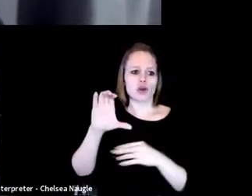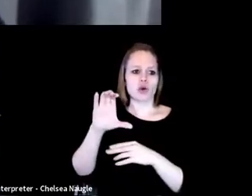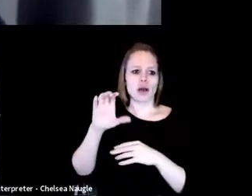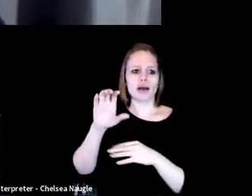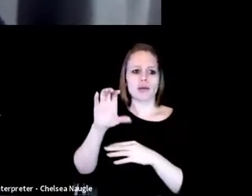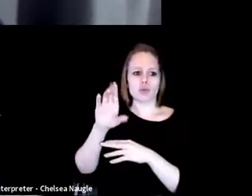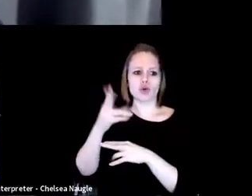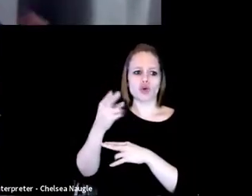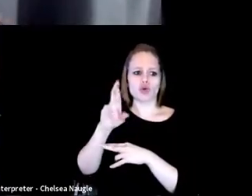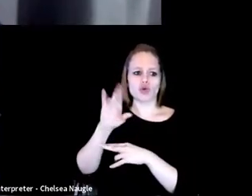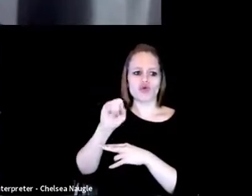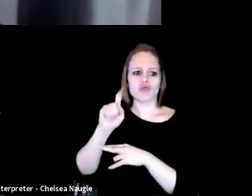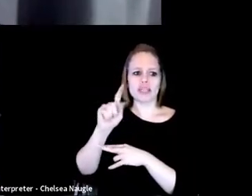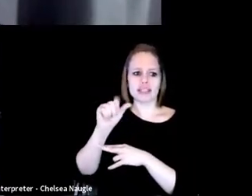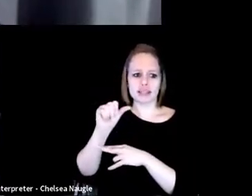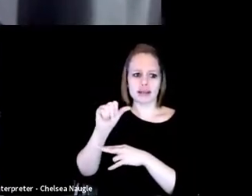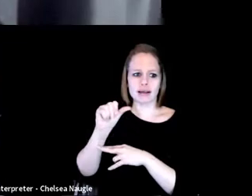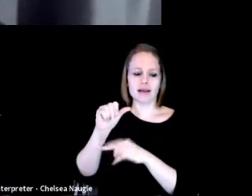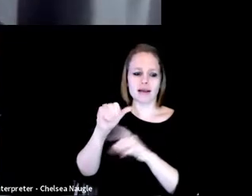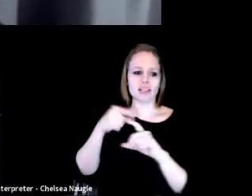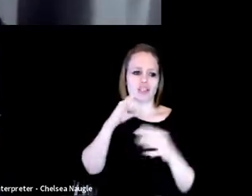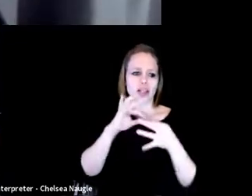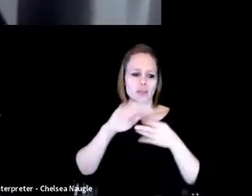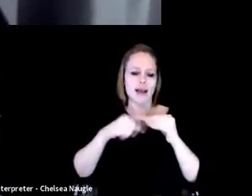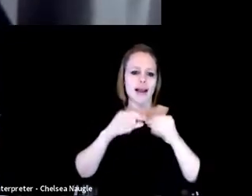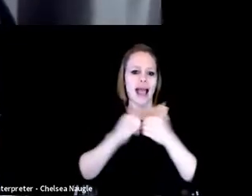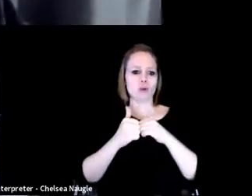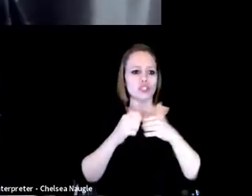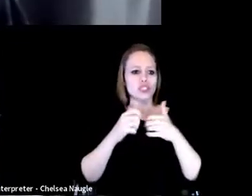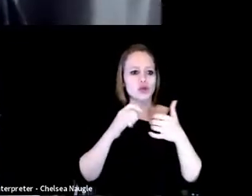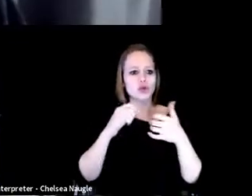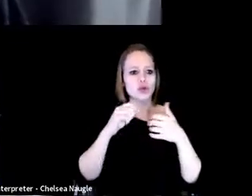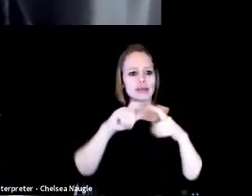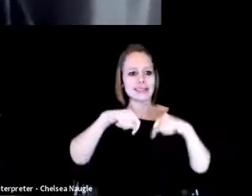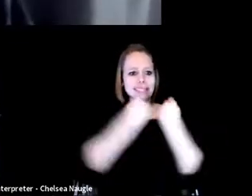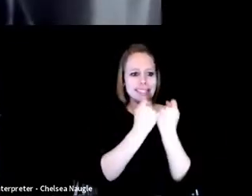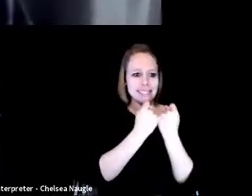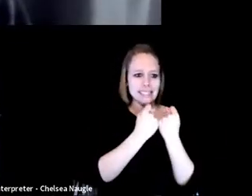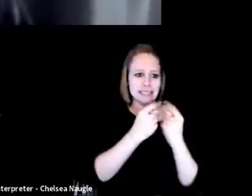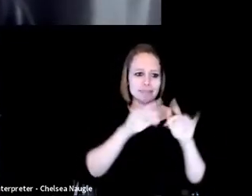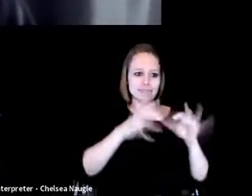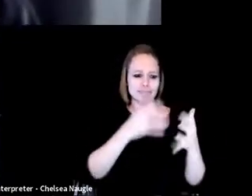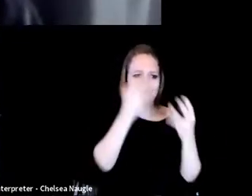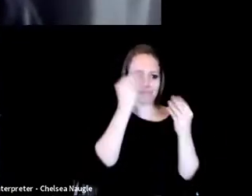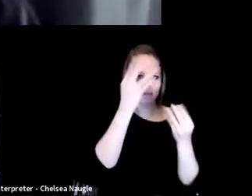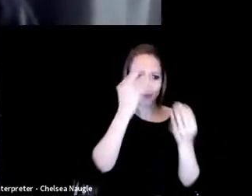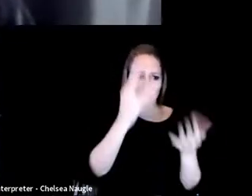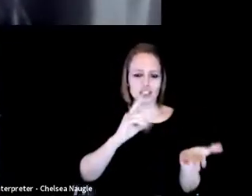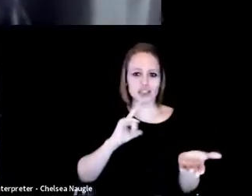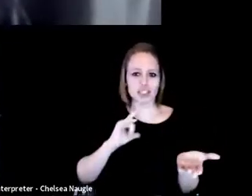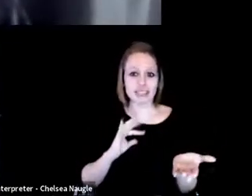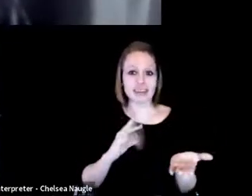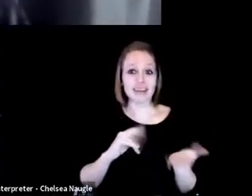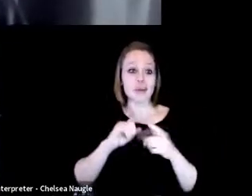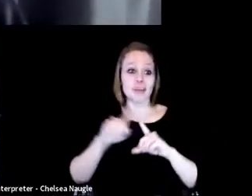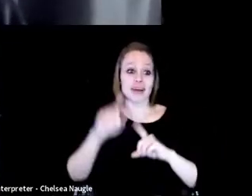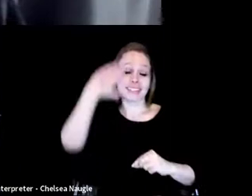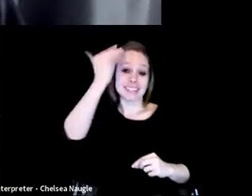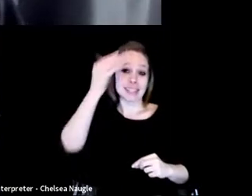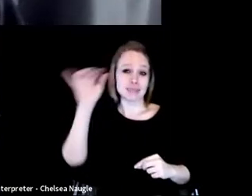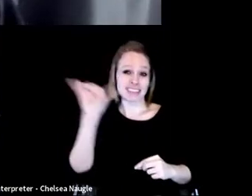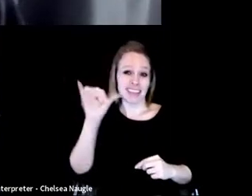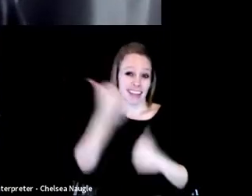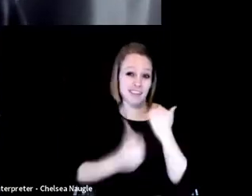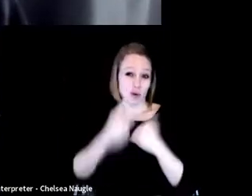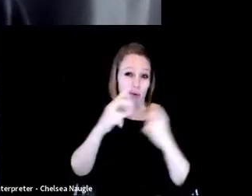with deafblindness. You're awesome, Julie. And, of course, a lot more awesomeness. So, Julie, it just sounds like everybody is extremely